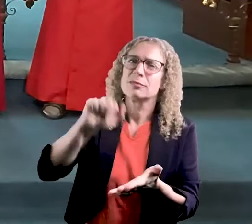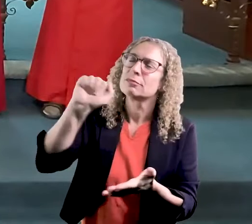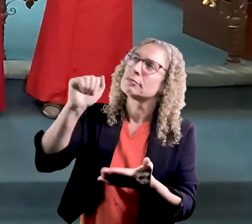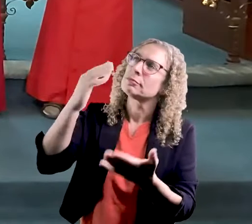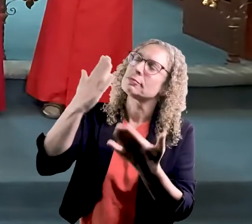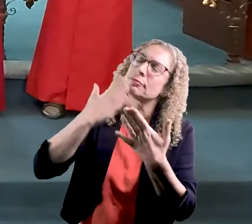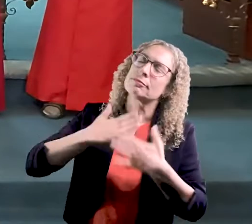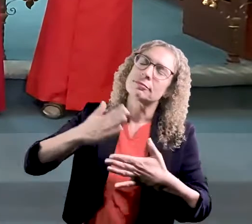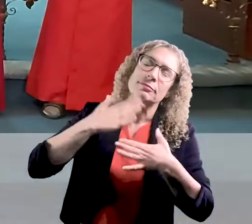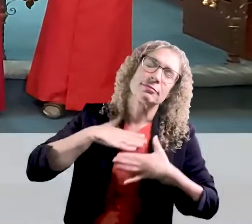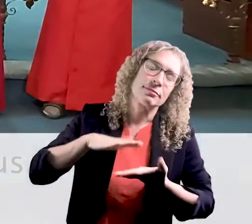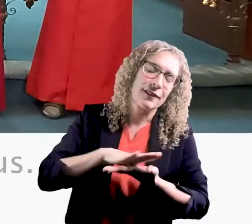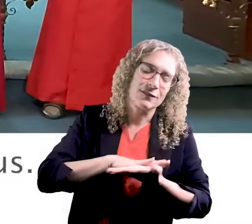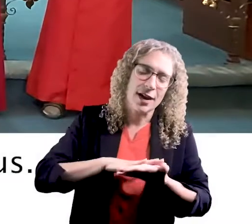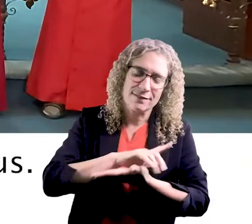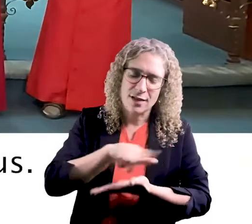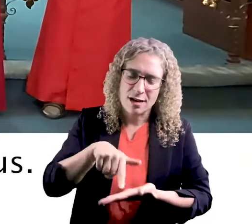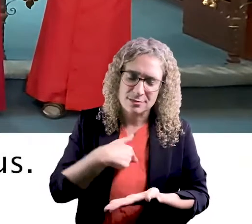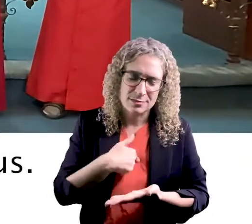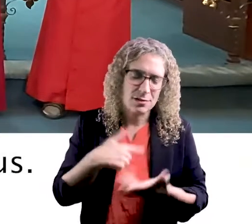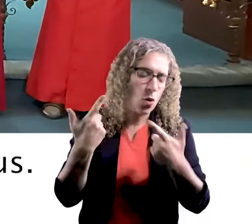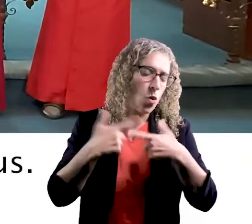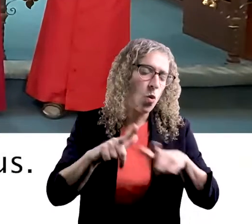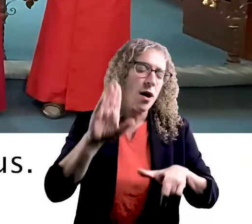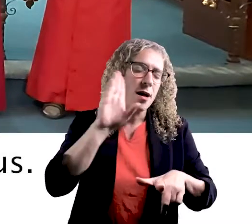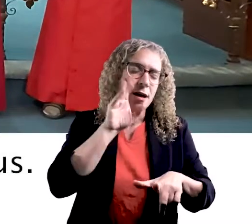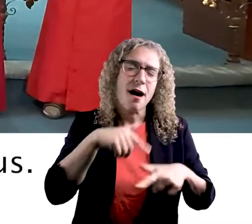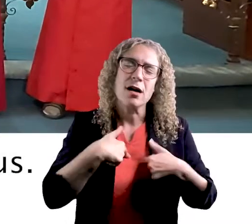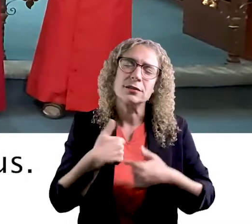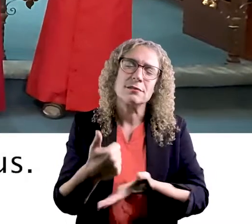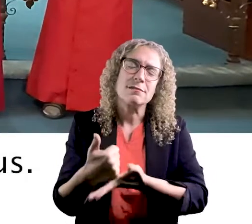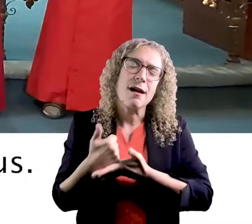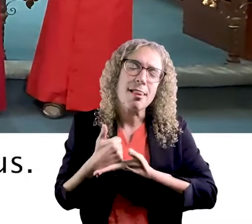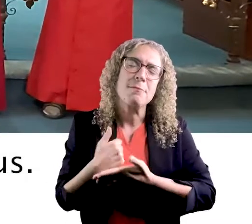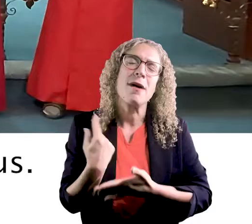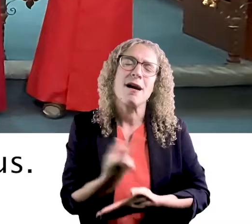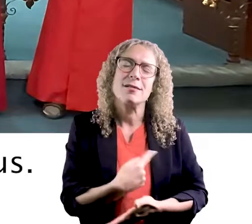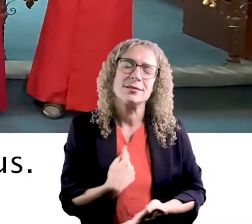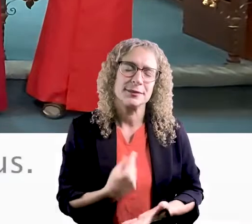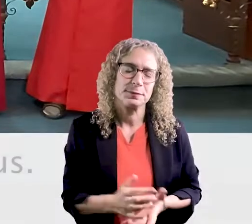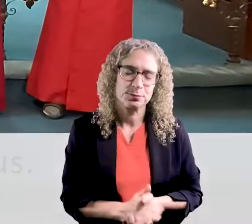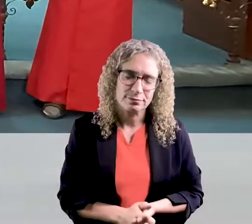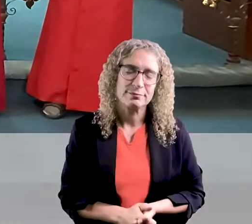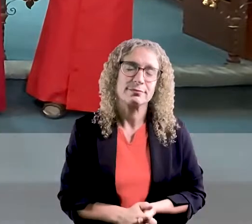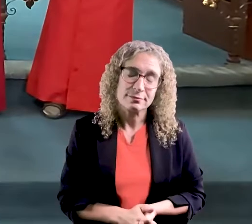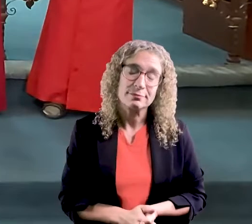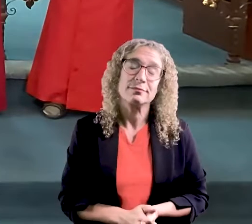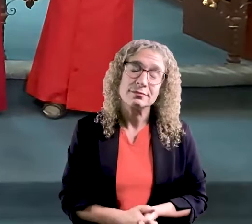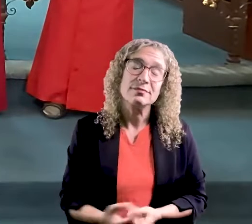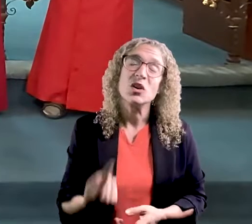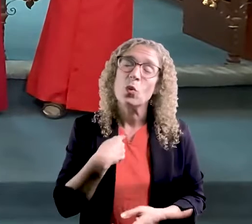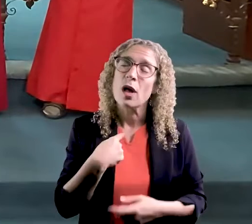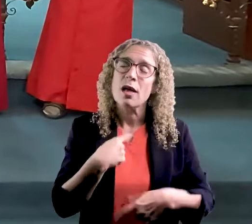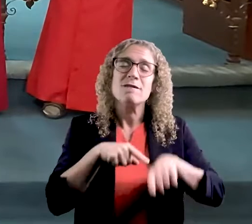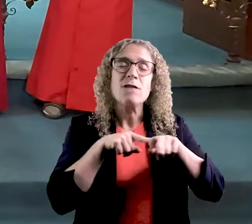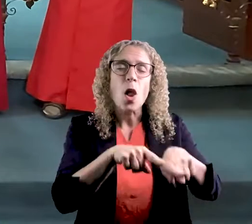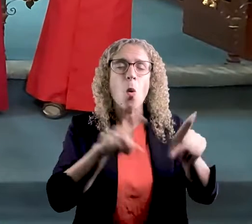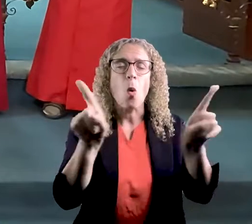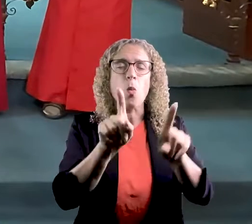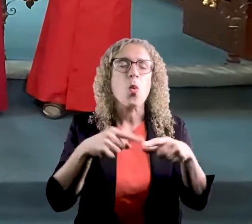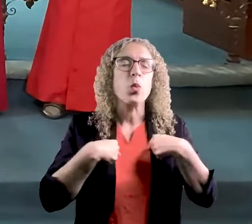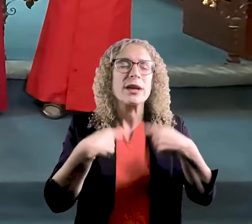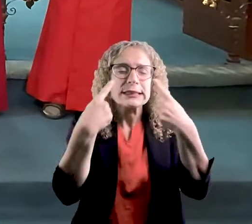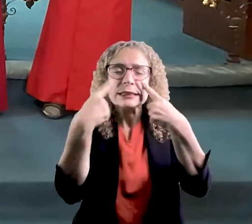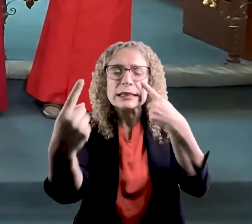mercy, forgive us. Lord, hear us and help us. We have lived by the light of our own